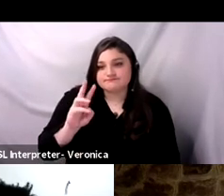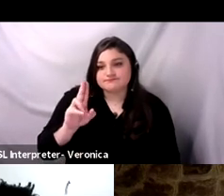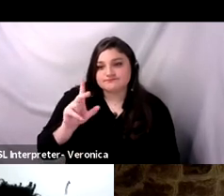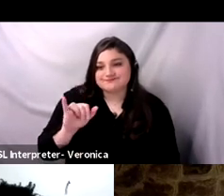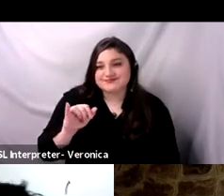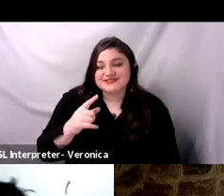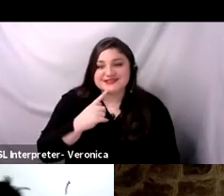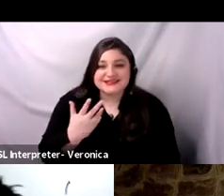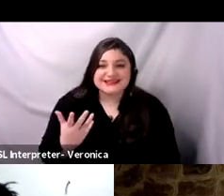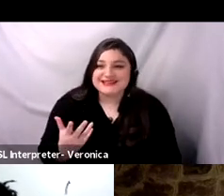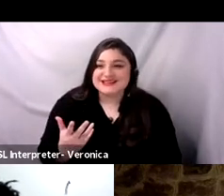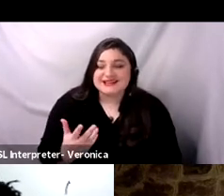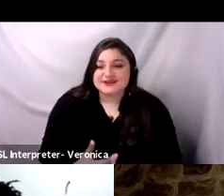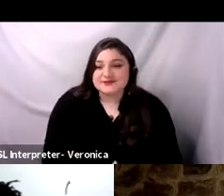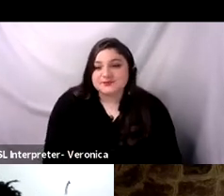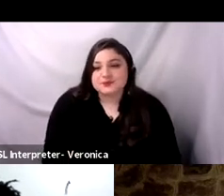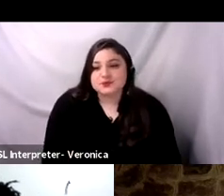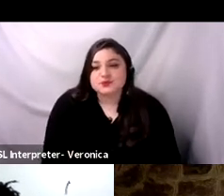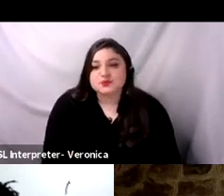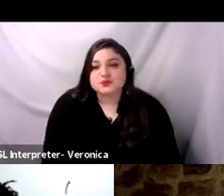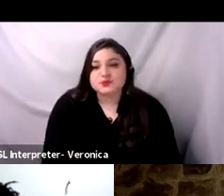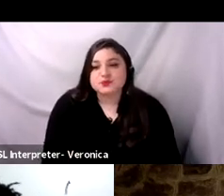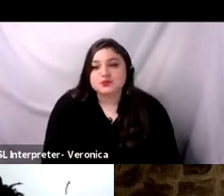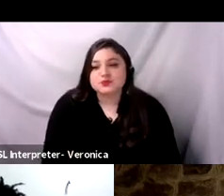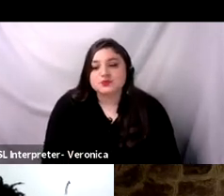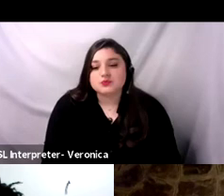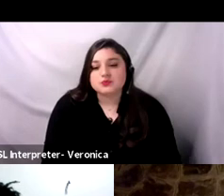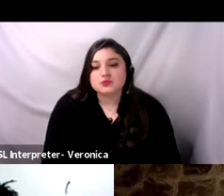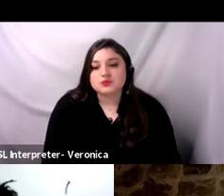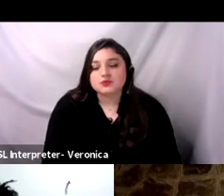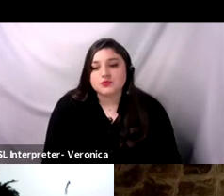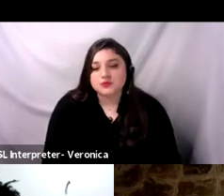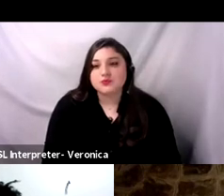See, we're such a, this conversation we're having is